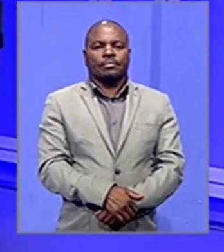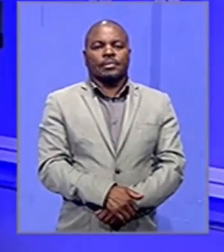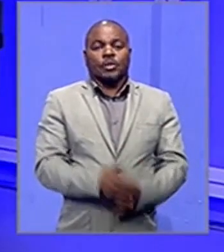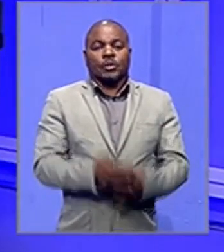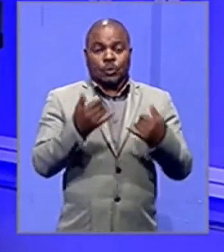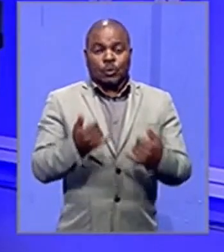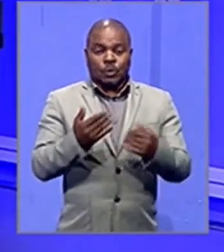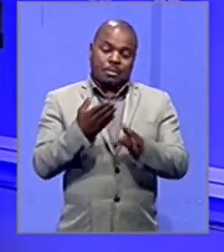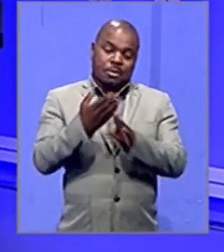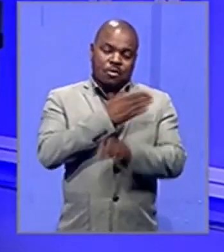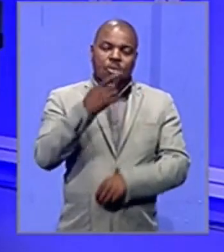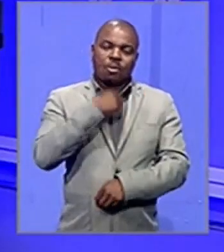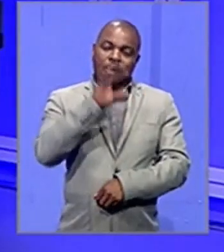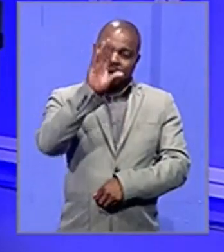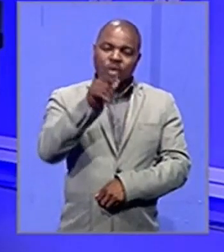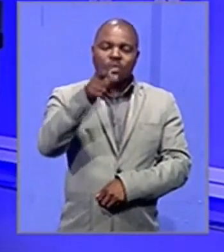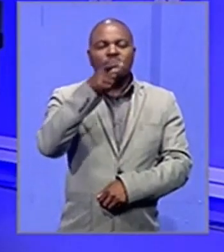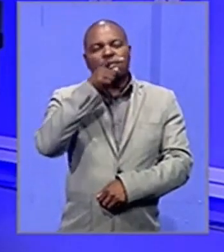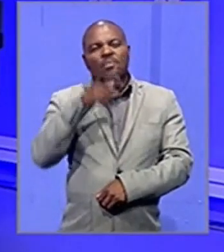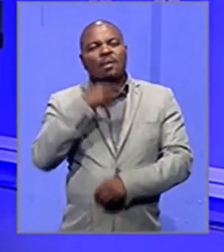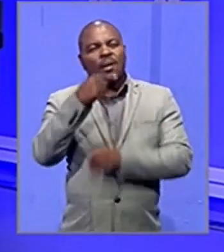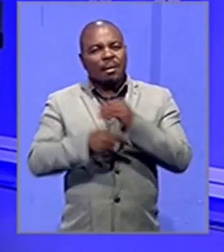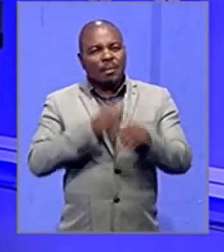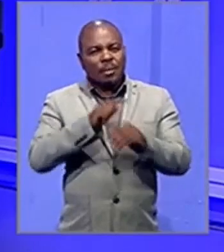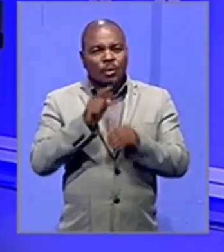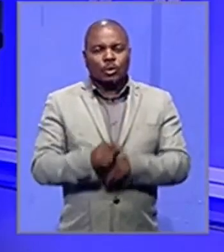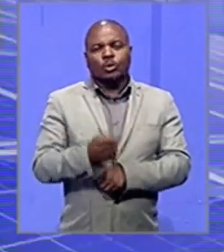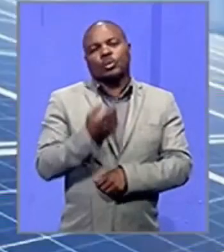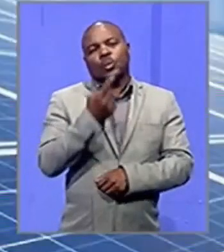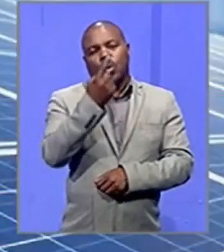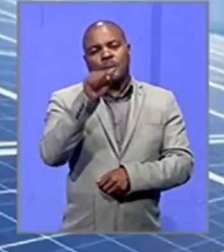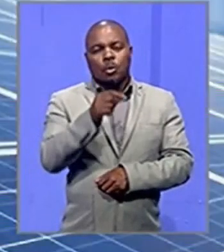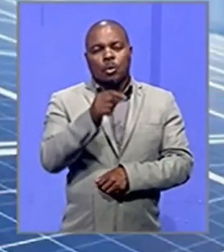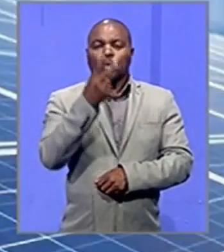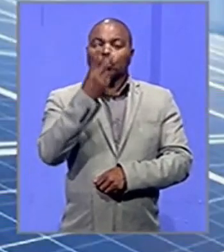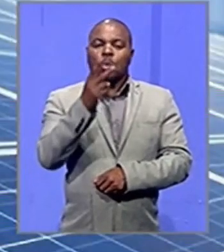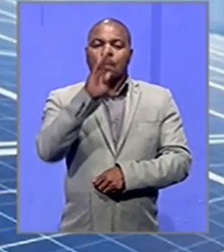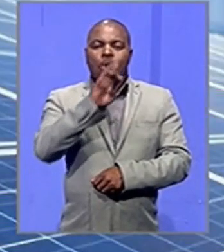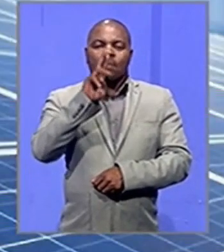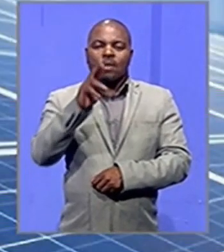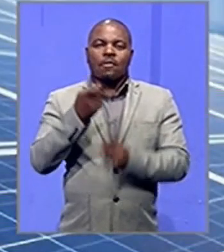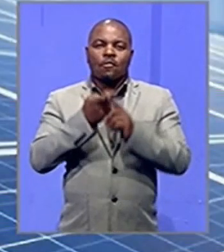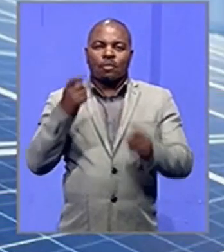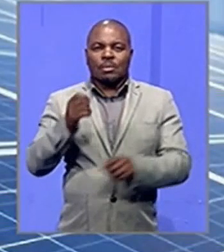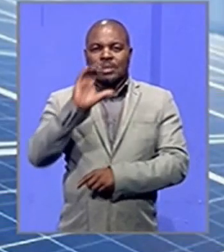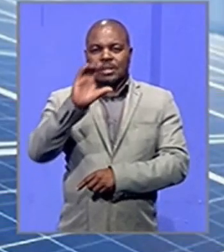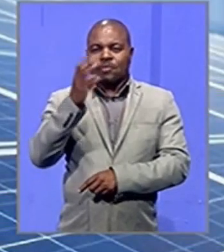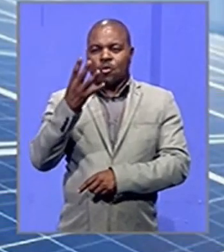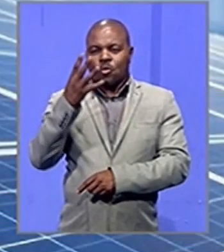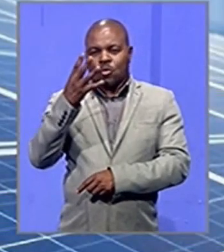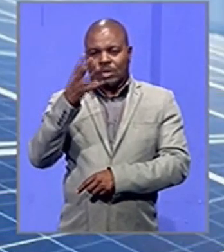Mui Pejana o kopile maikutlo a hao ka tshehetso diranta tse bilione e felwane pedi ya company ya C14